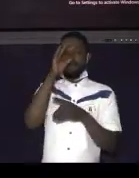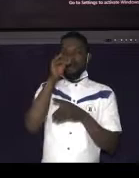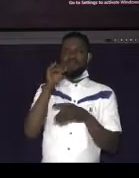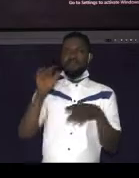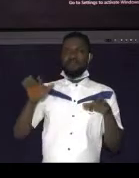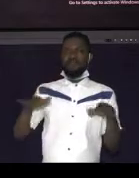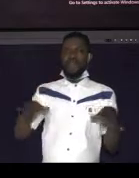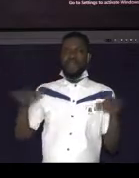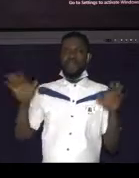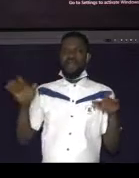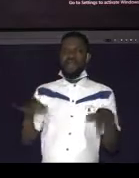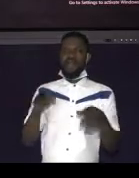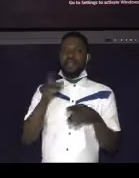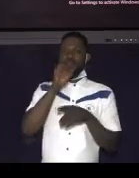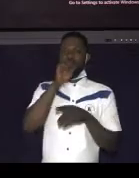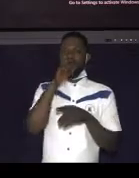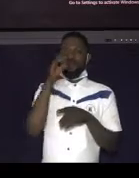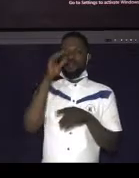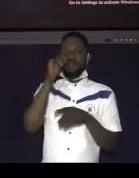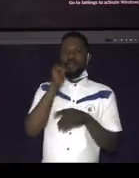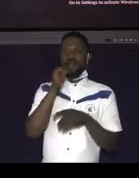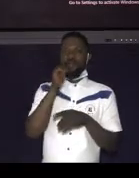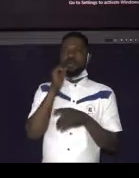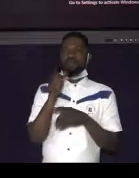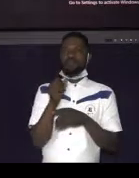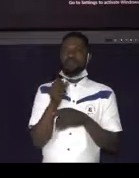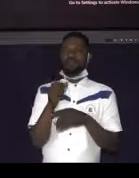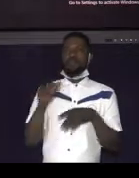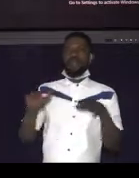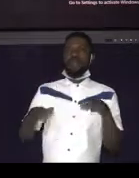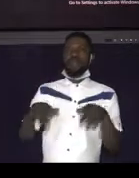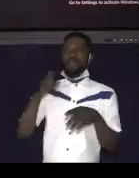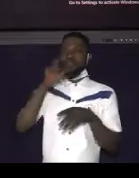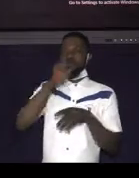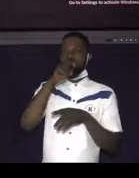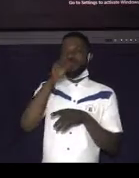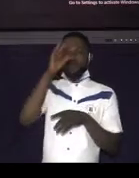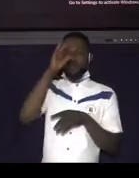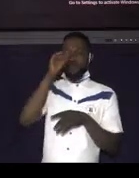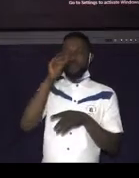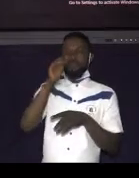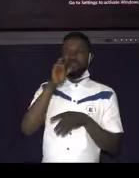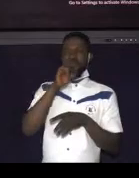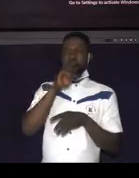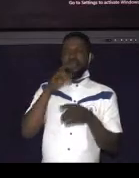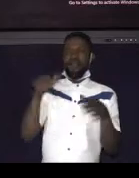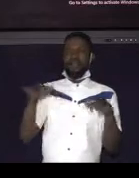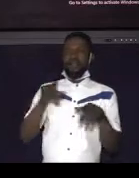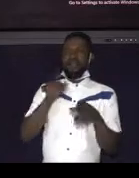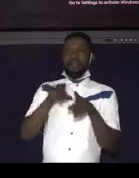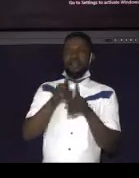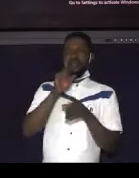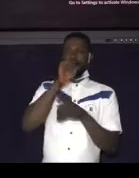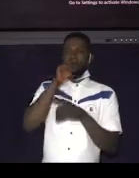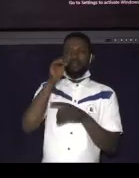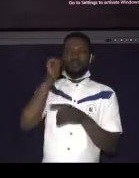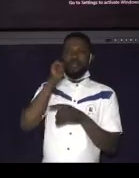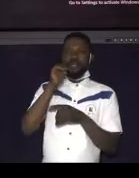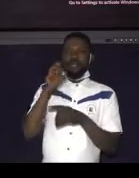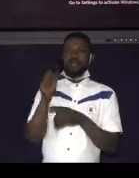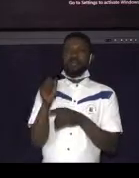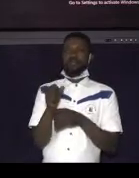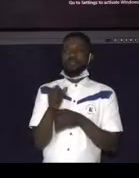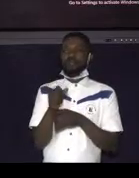eagles, boys. Fly like eagles, boys. Fly like eagles, girls. Fly like